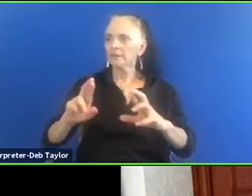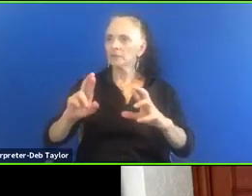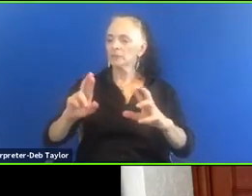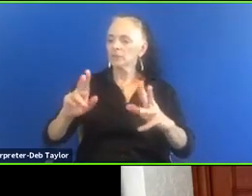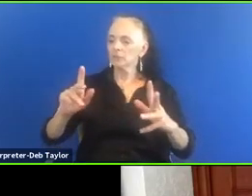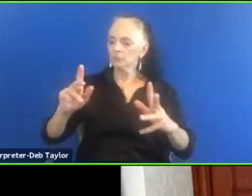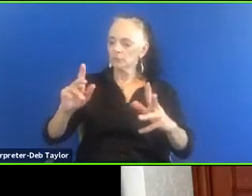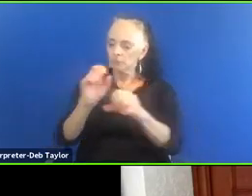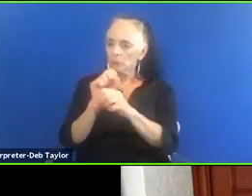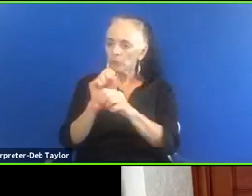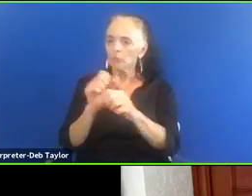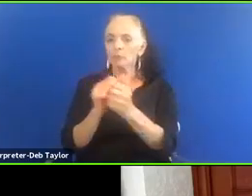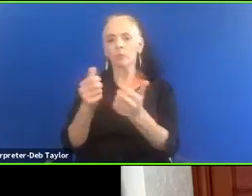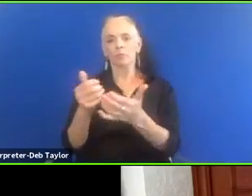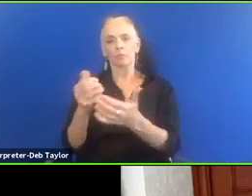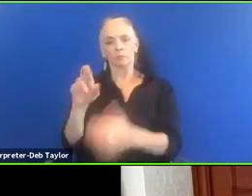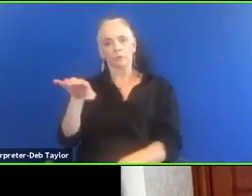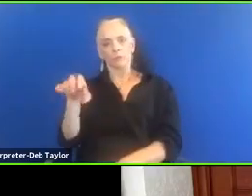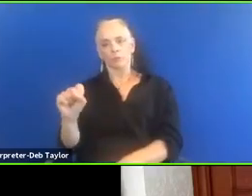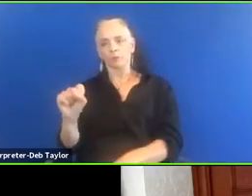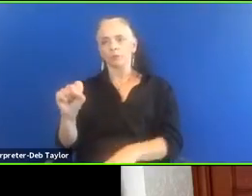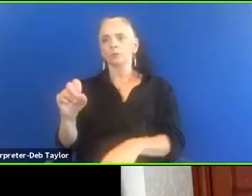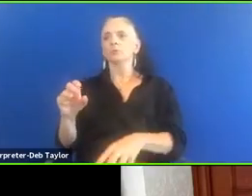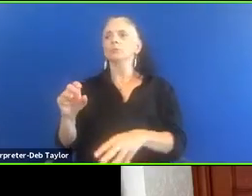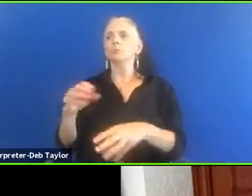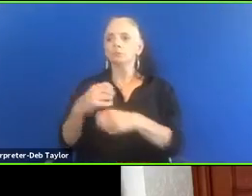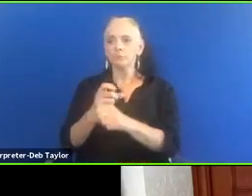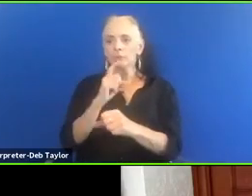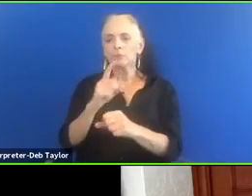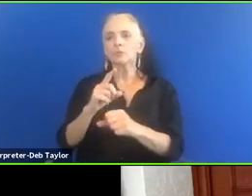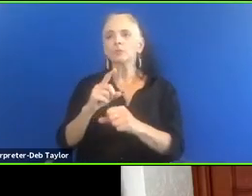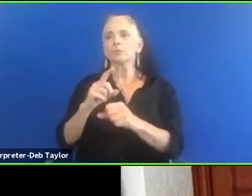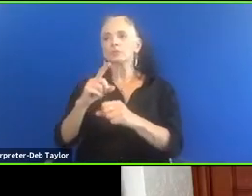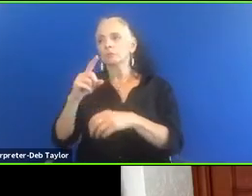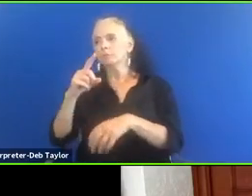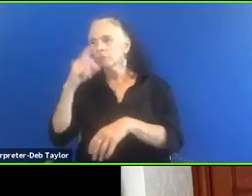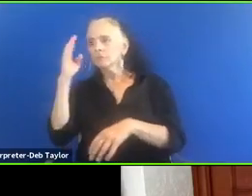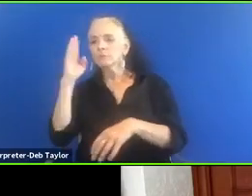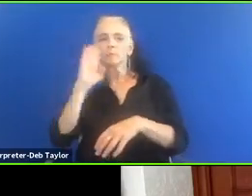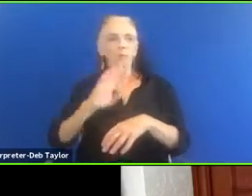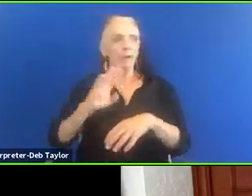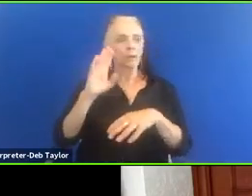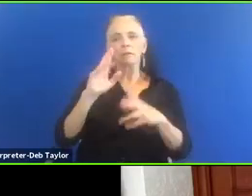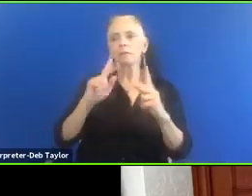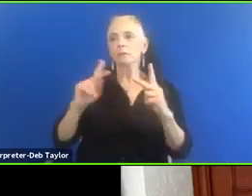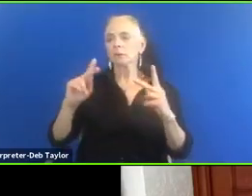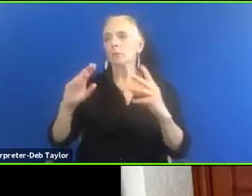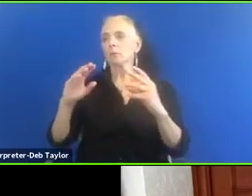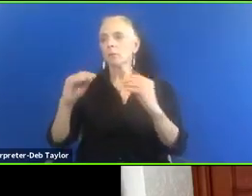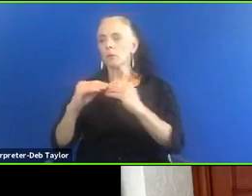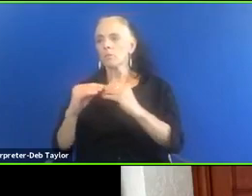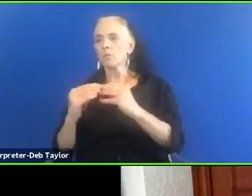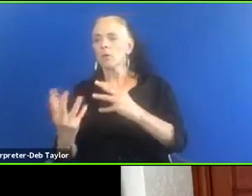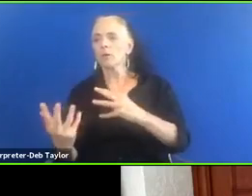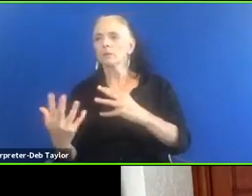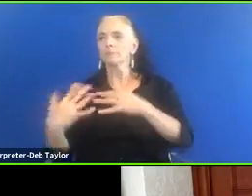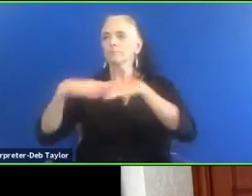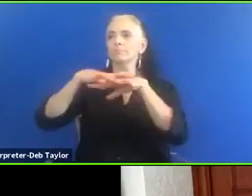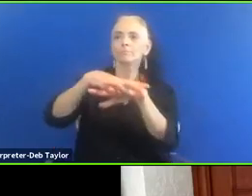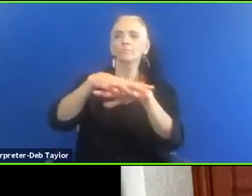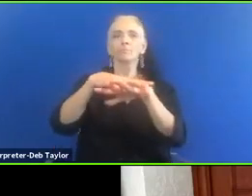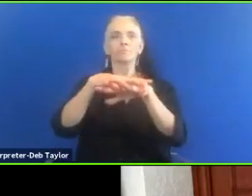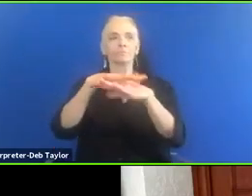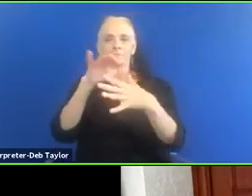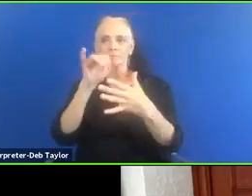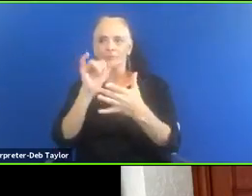into the web of life and move some of the feedback loops we talked about forward. I